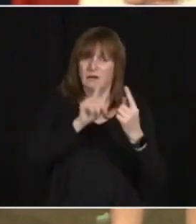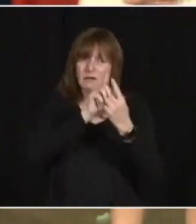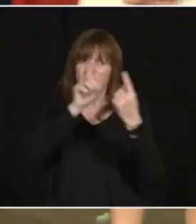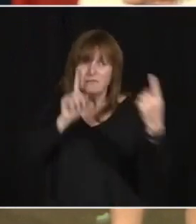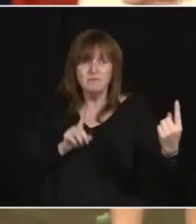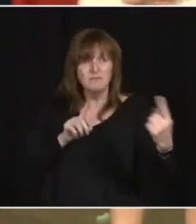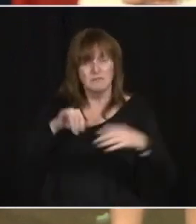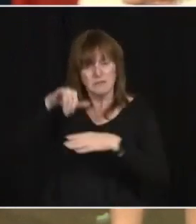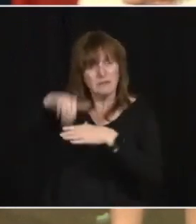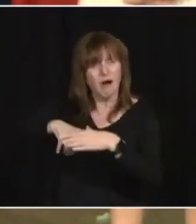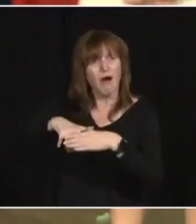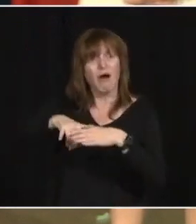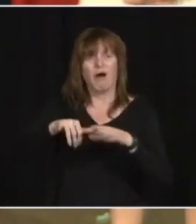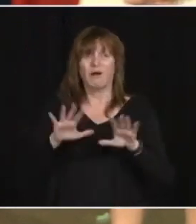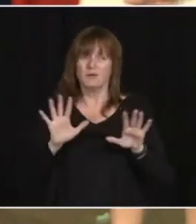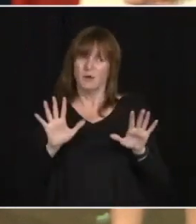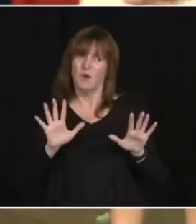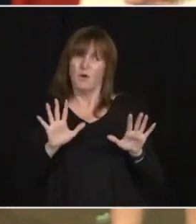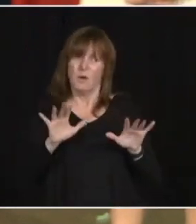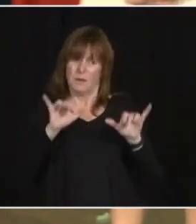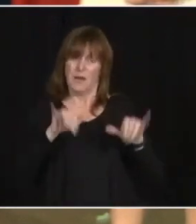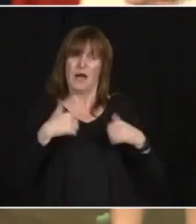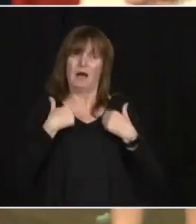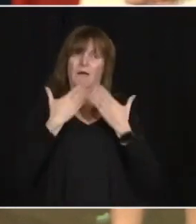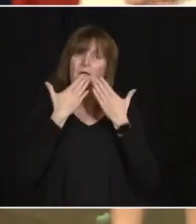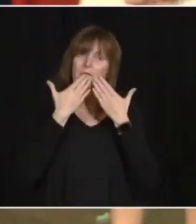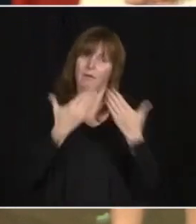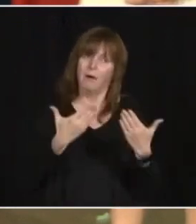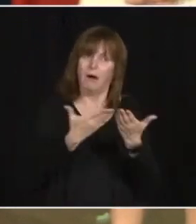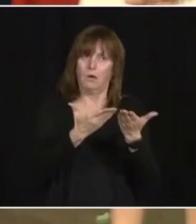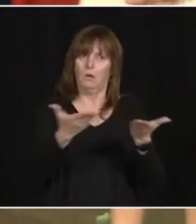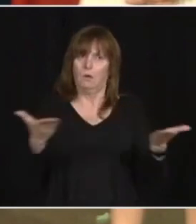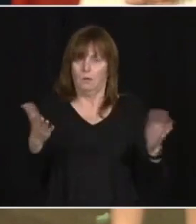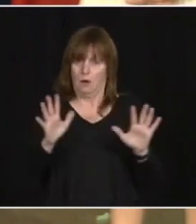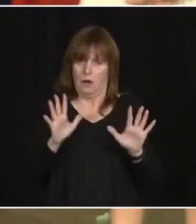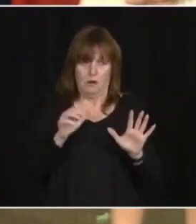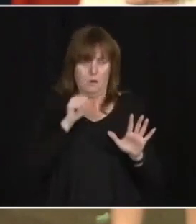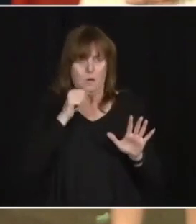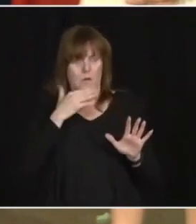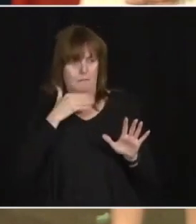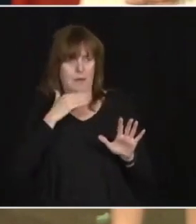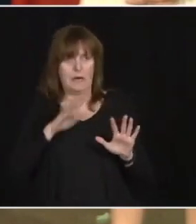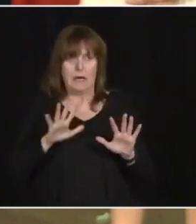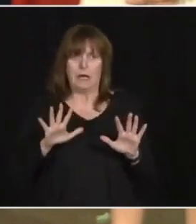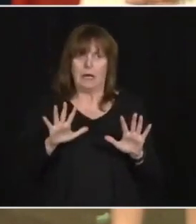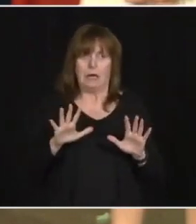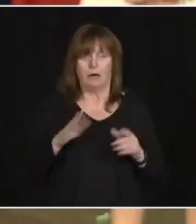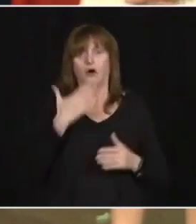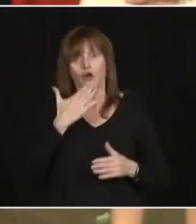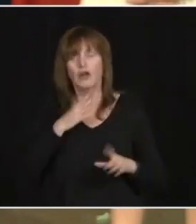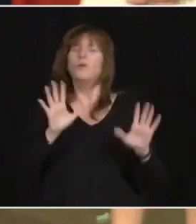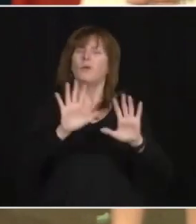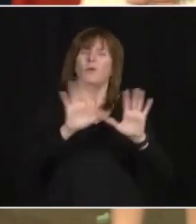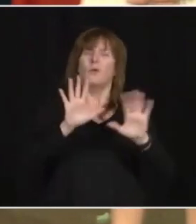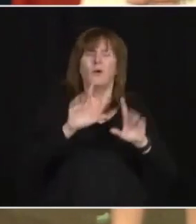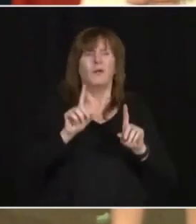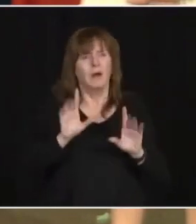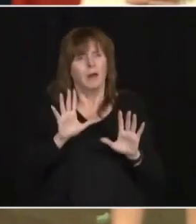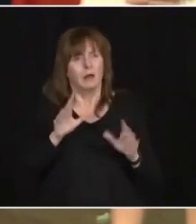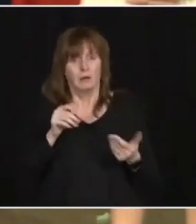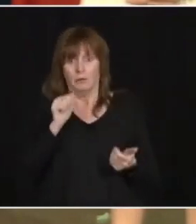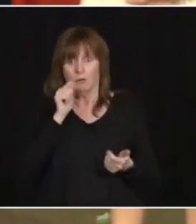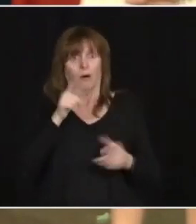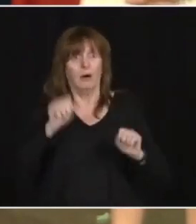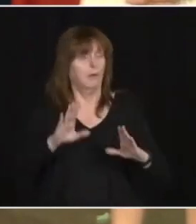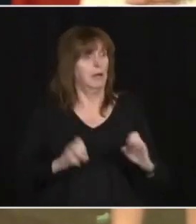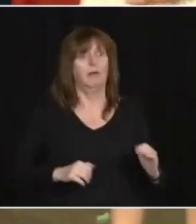relatively not bad shape. I'll never say good because, again, the peak could happen, you know, tomorrow, the next day, next week.